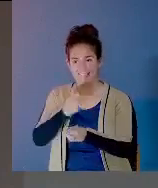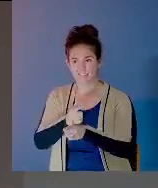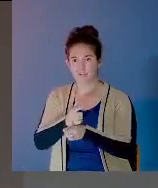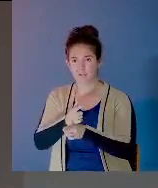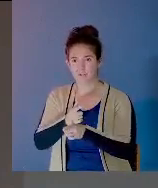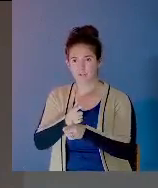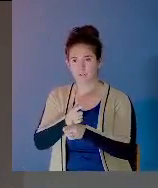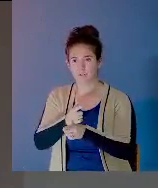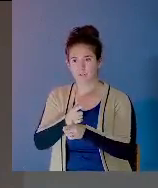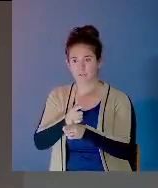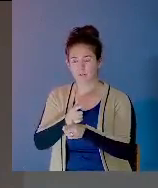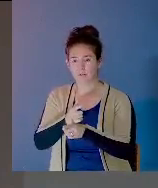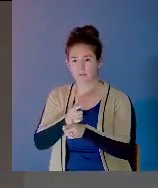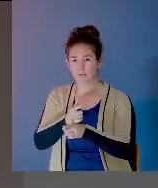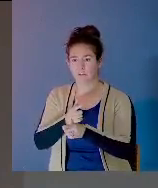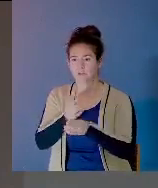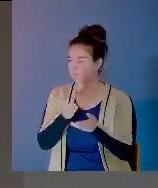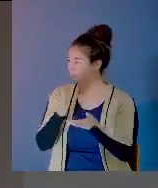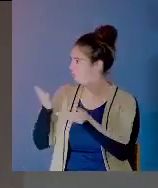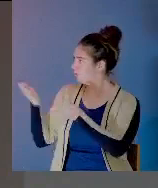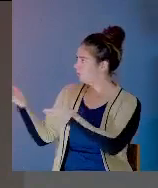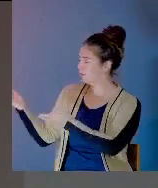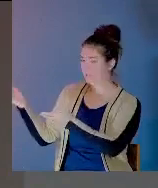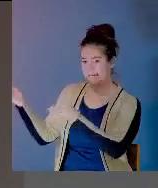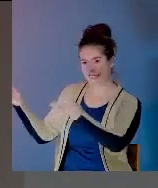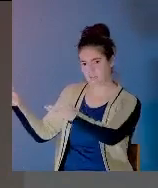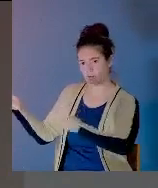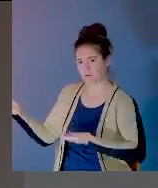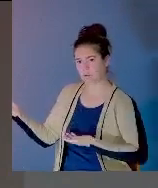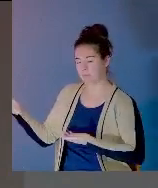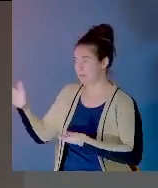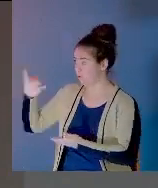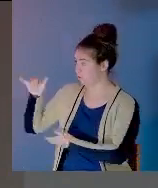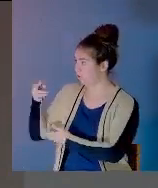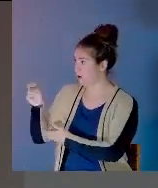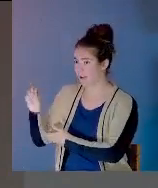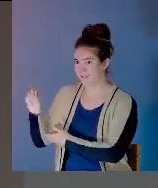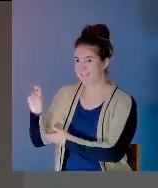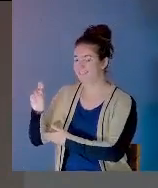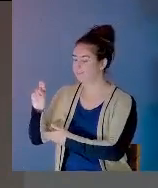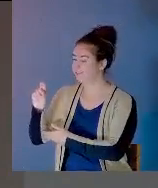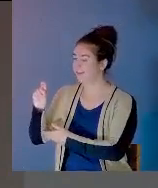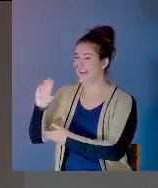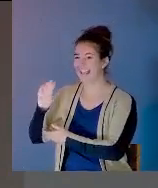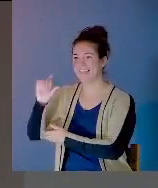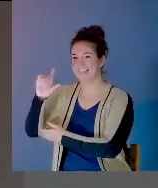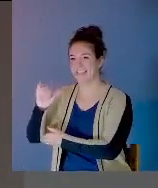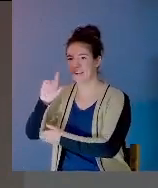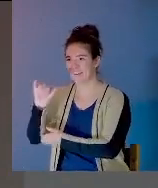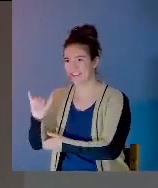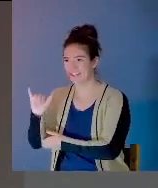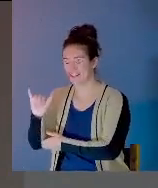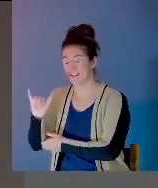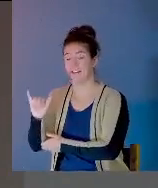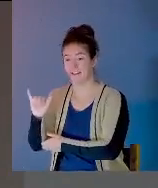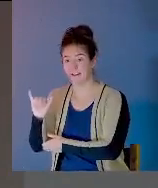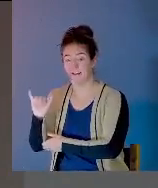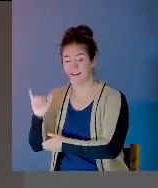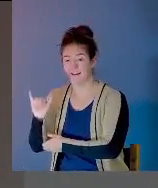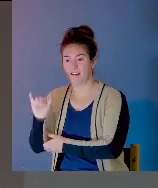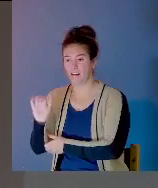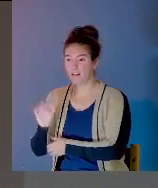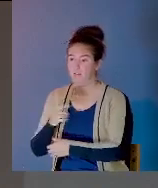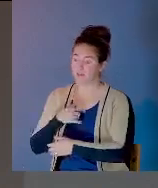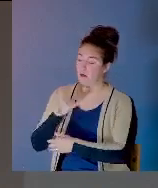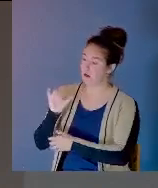became members of this church. Pam was singing in the choir at that time.